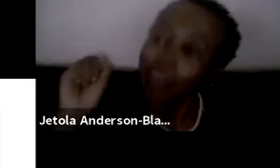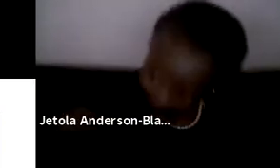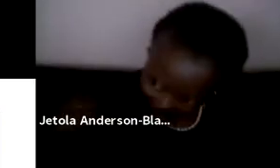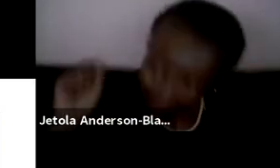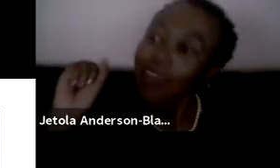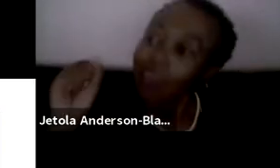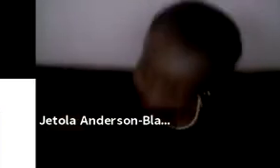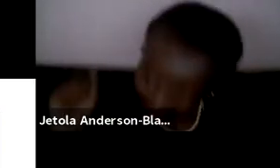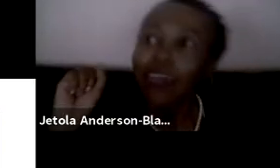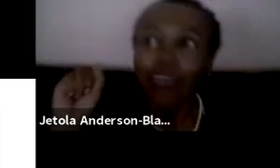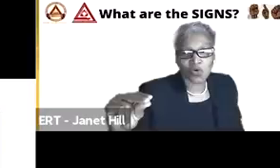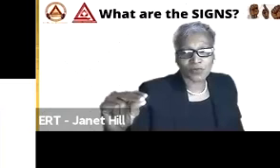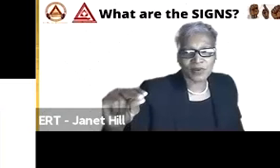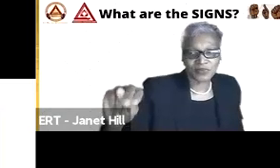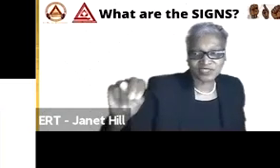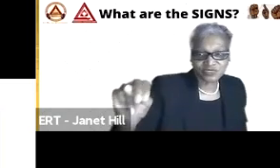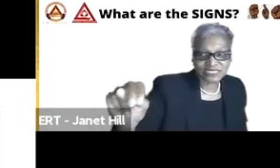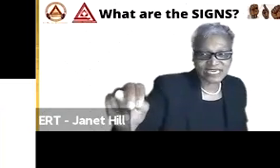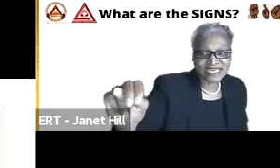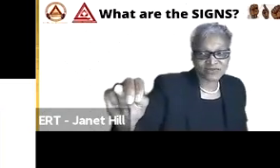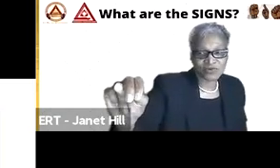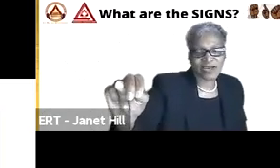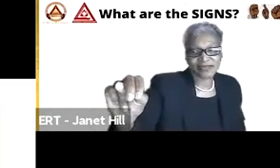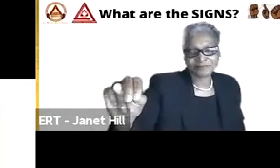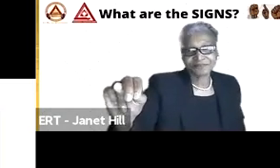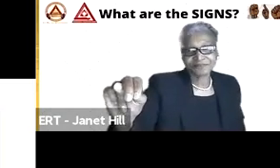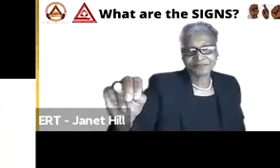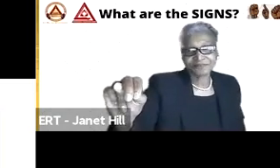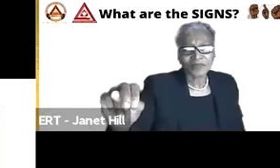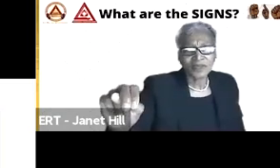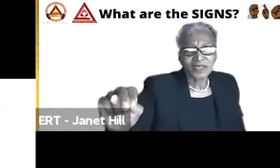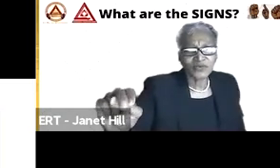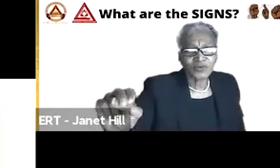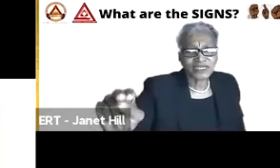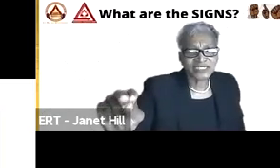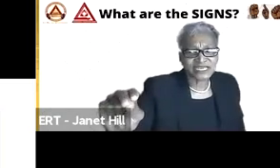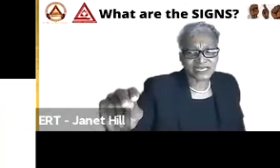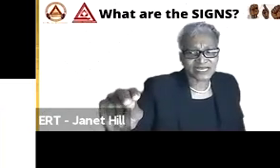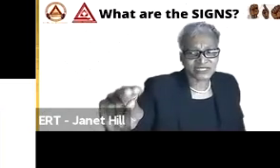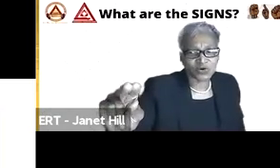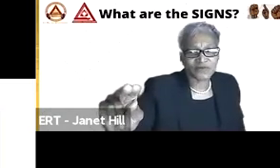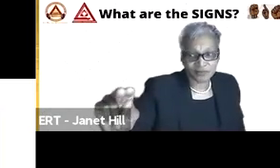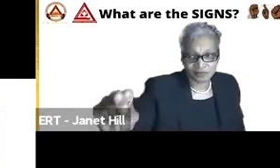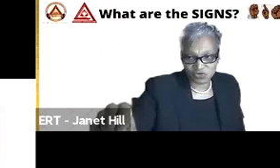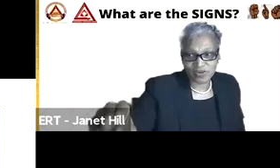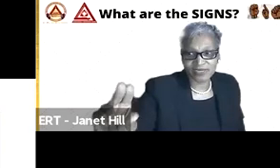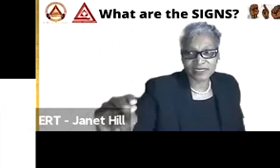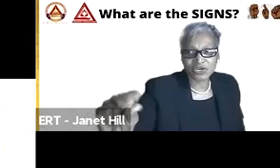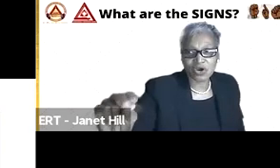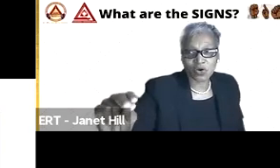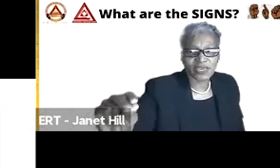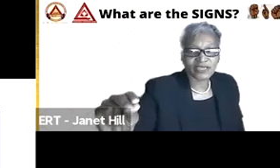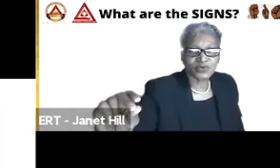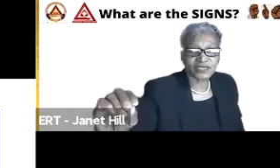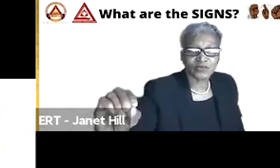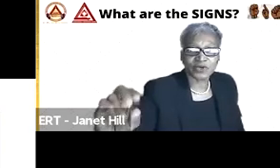head. Oh. Now, the no, remember this was N, right? No. If we extend it, it's going from, correct,